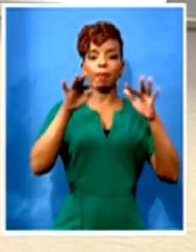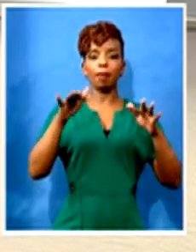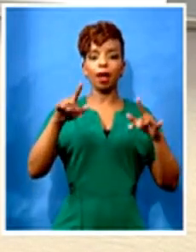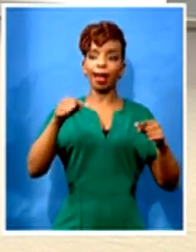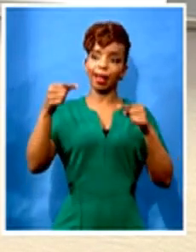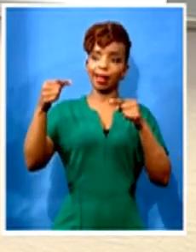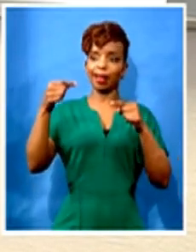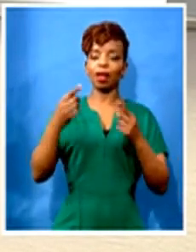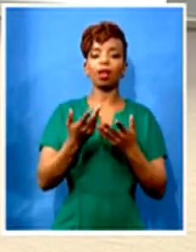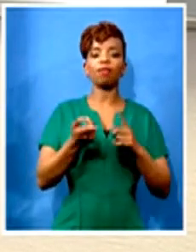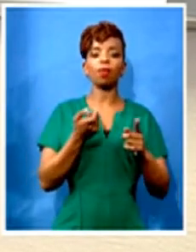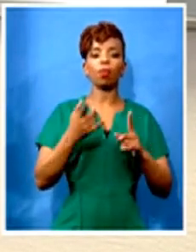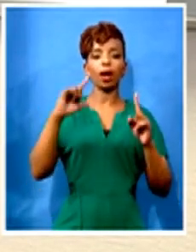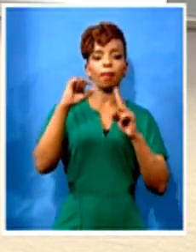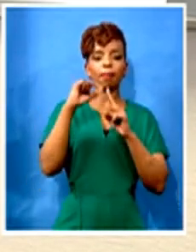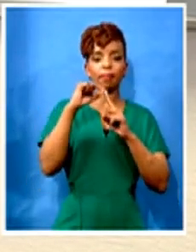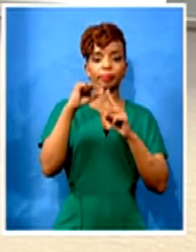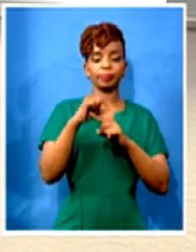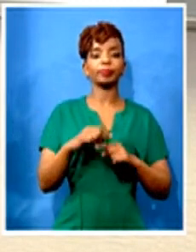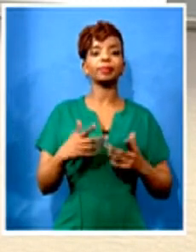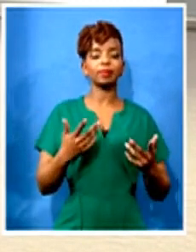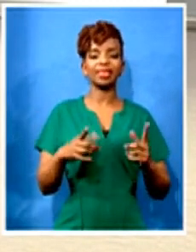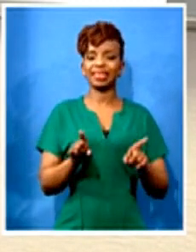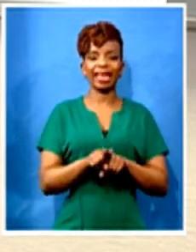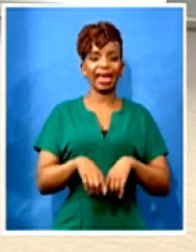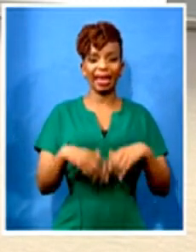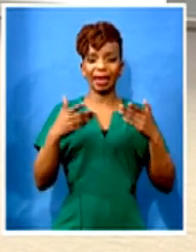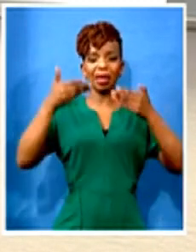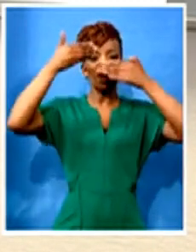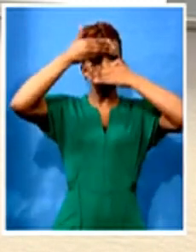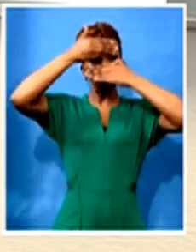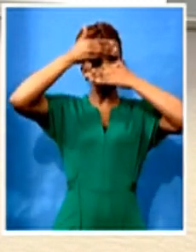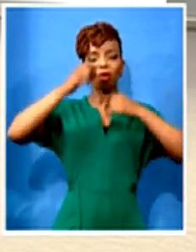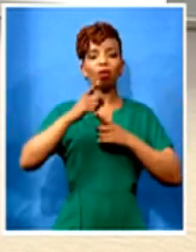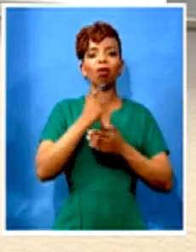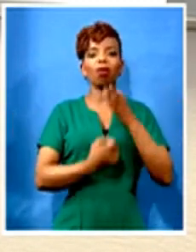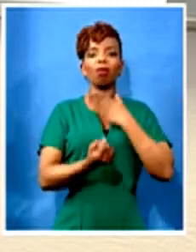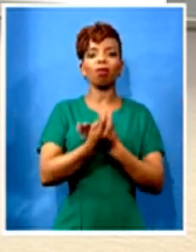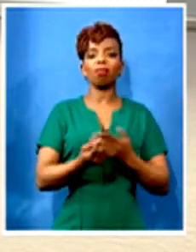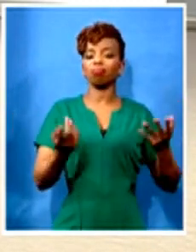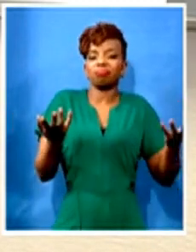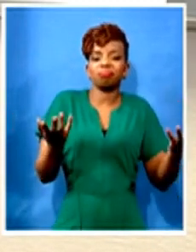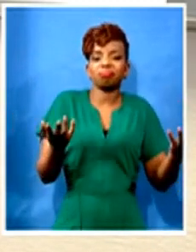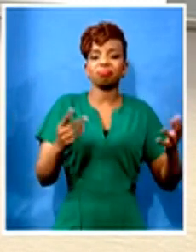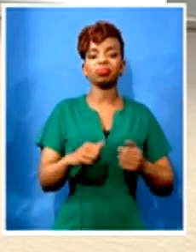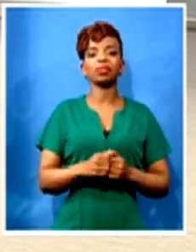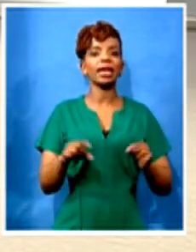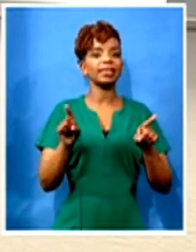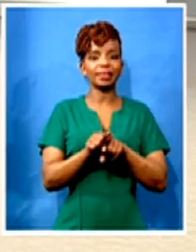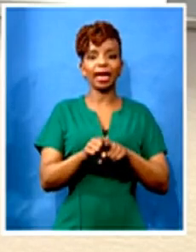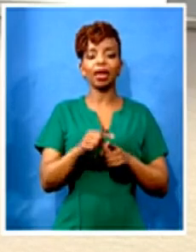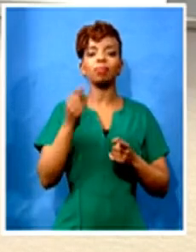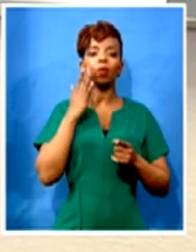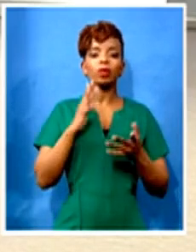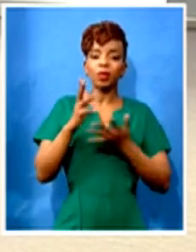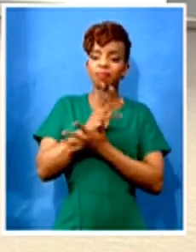Morocco colonizing the Western Sahara. The same we will say about the lack of freedom and democratic